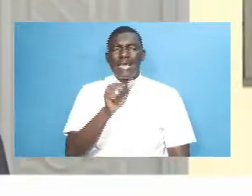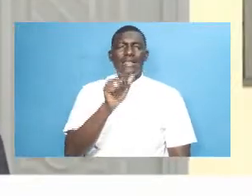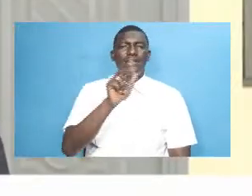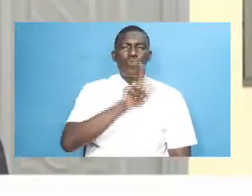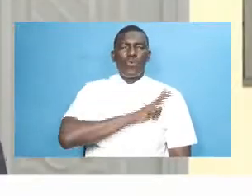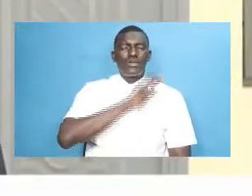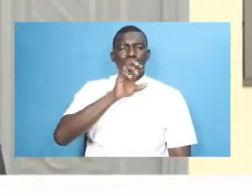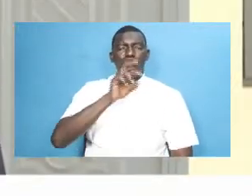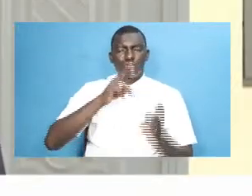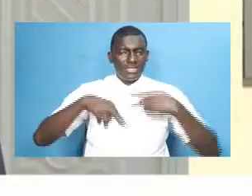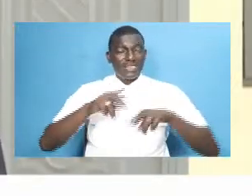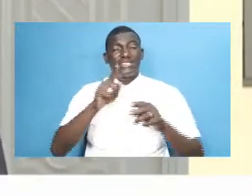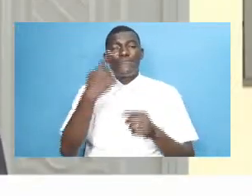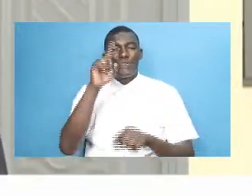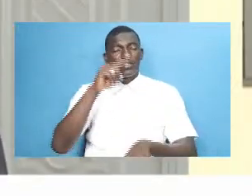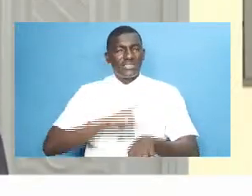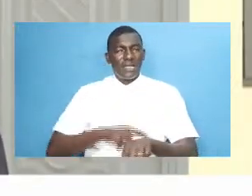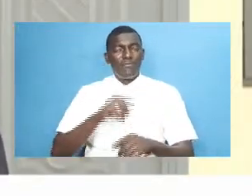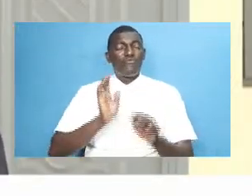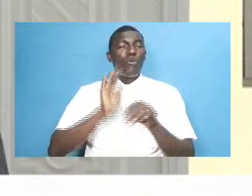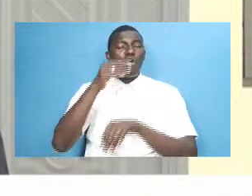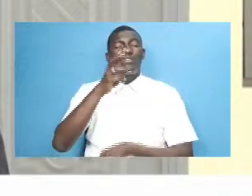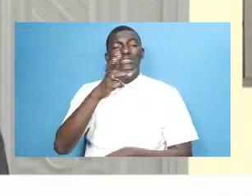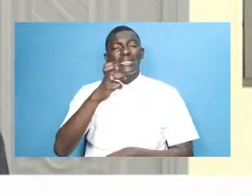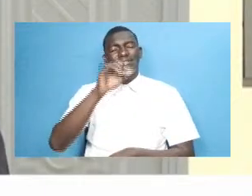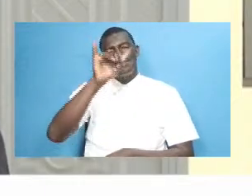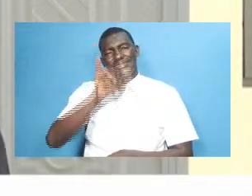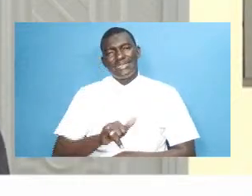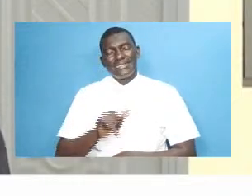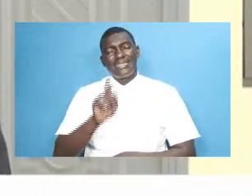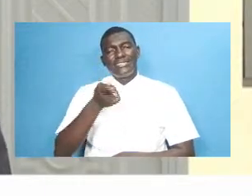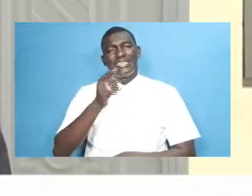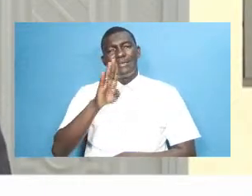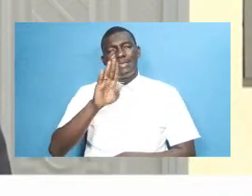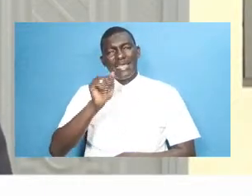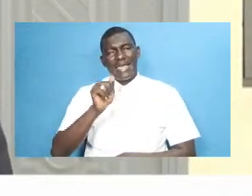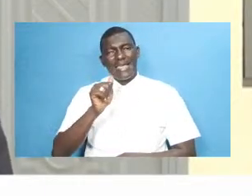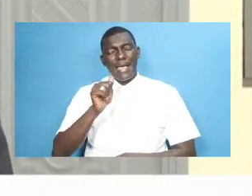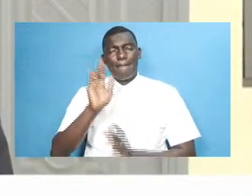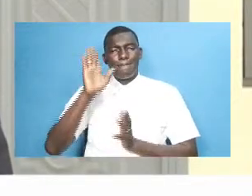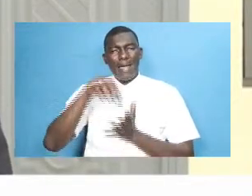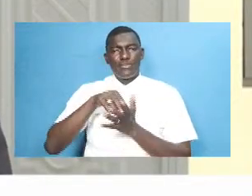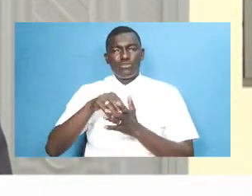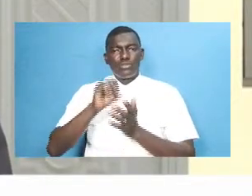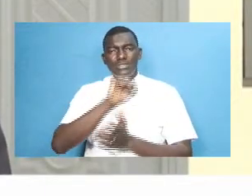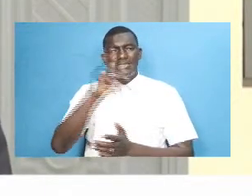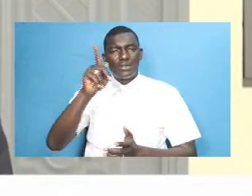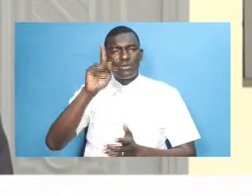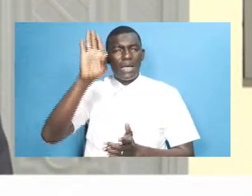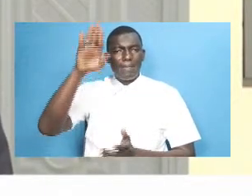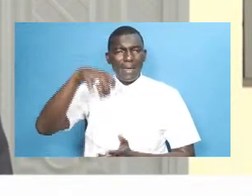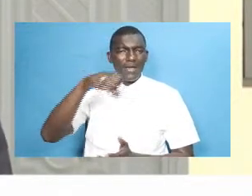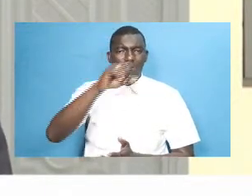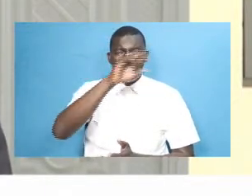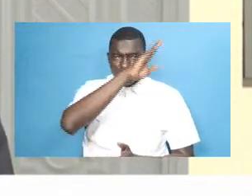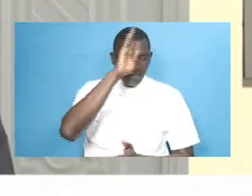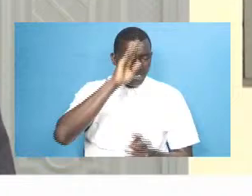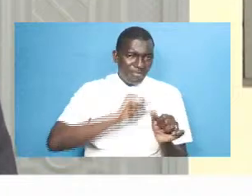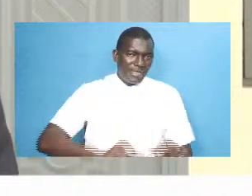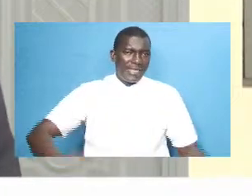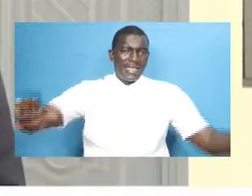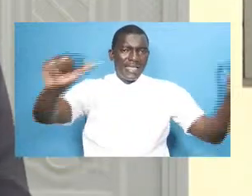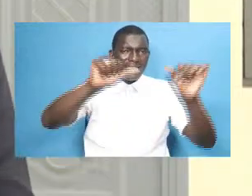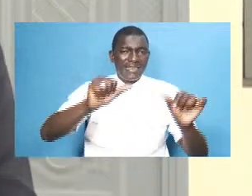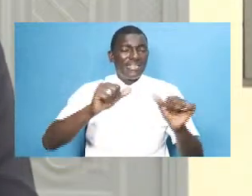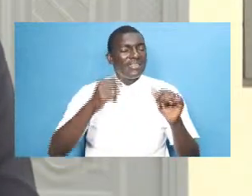time in over 30 years that the Greater Banjul area is going through such a planning process. But why does this matter?